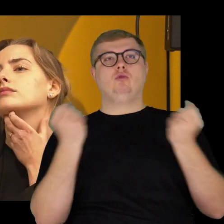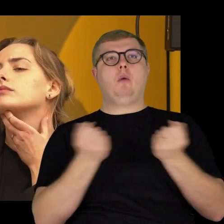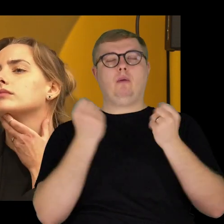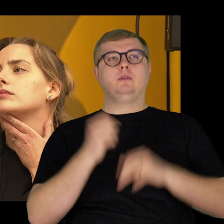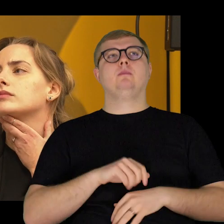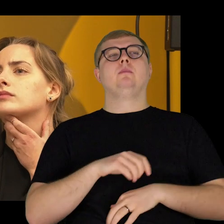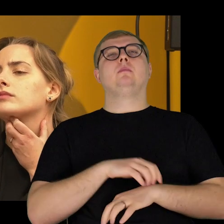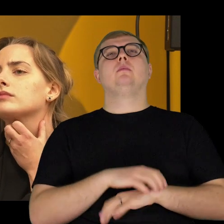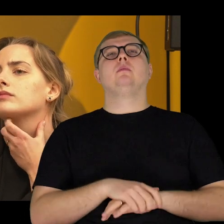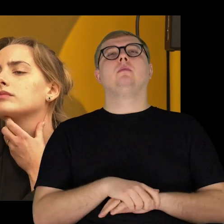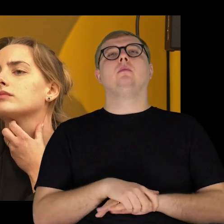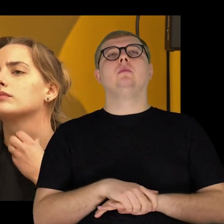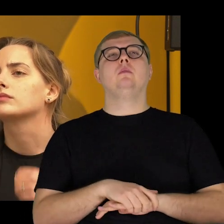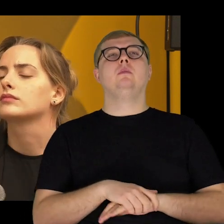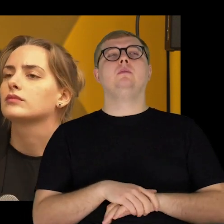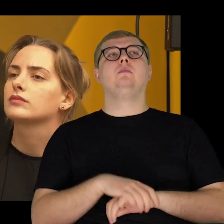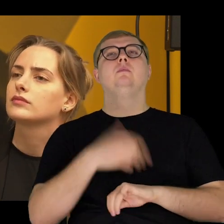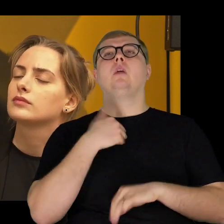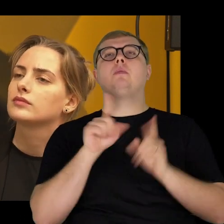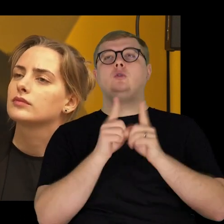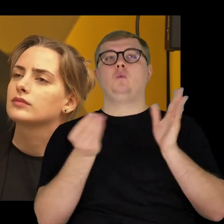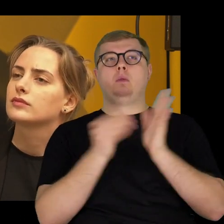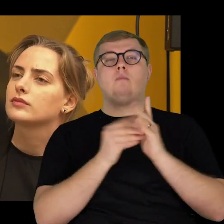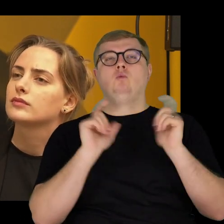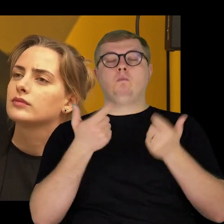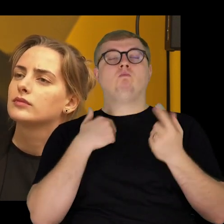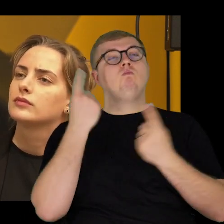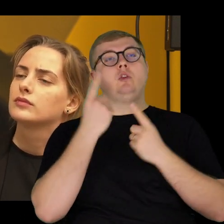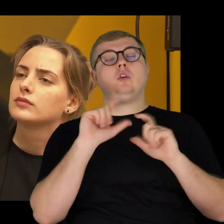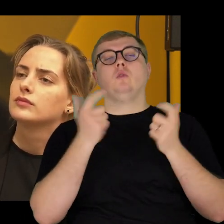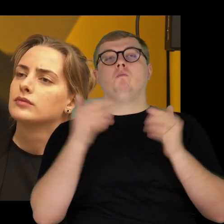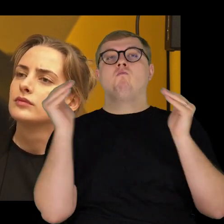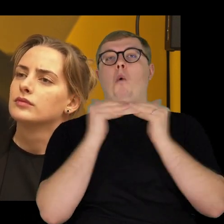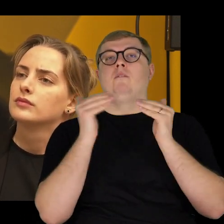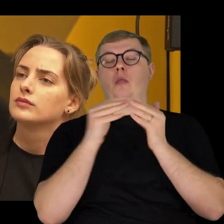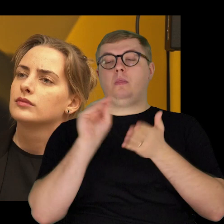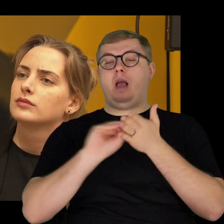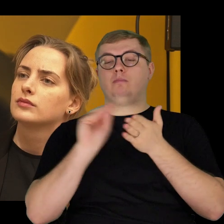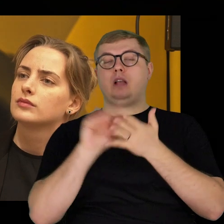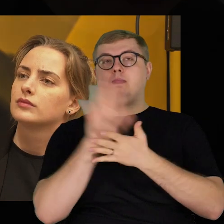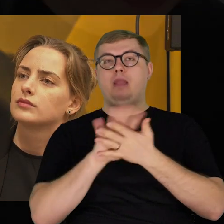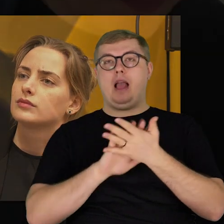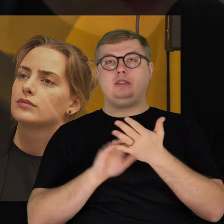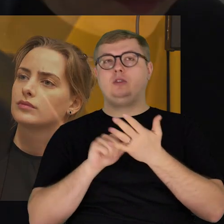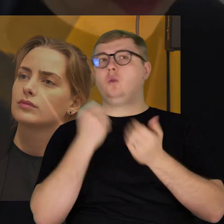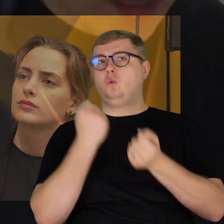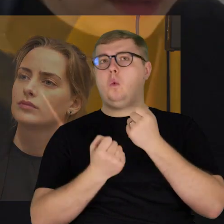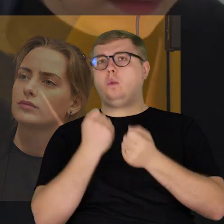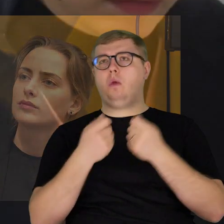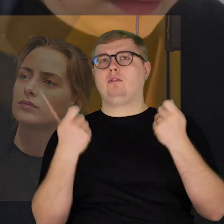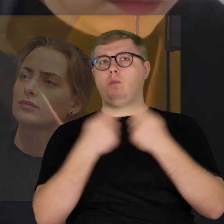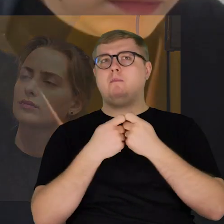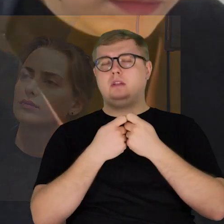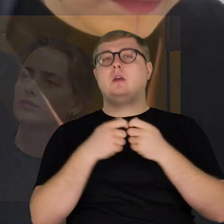But maybe, I mean, yeah, perhaps on that as well. I mean, I guess in comparison to, say, a text, which is really hard to collaborate around. I mean, of course, you can do it. You